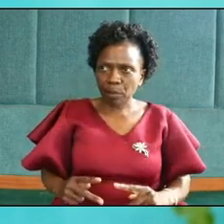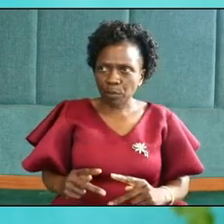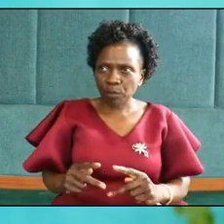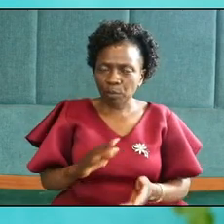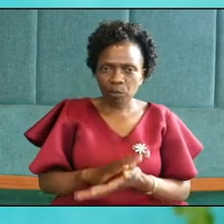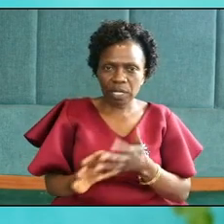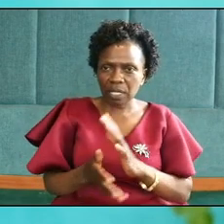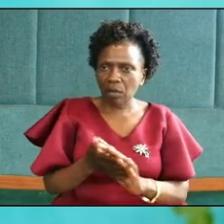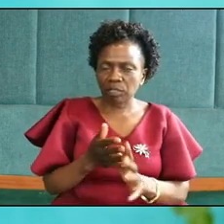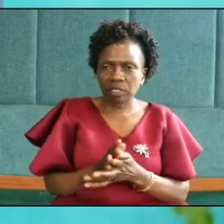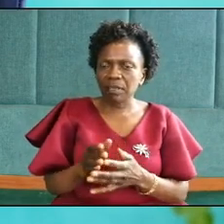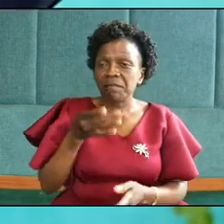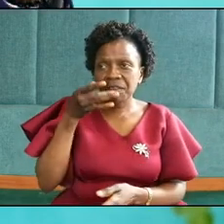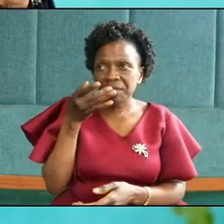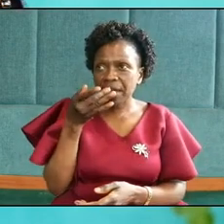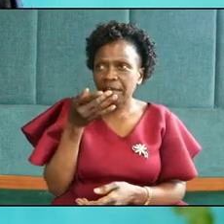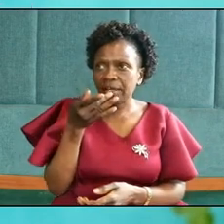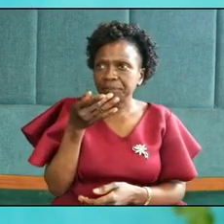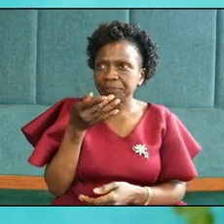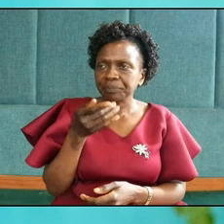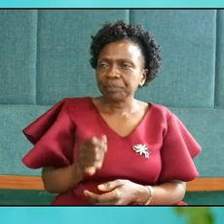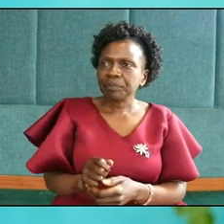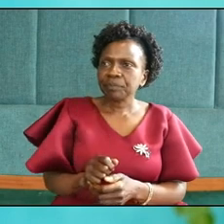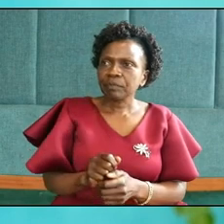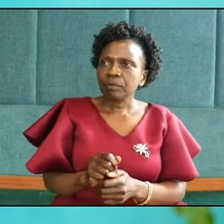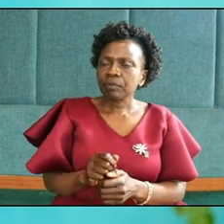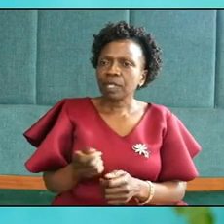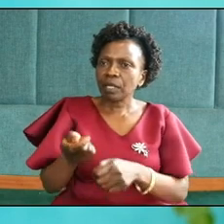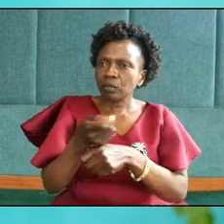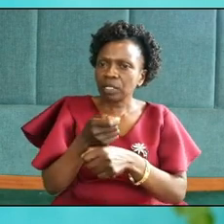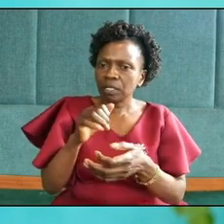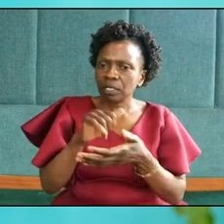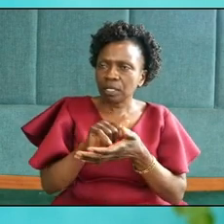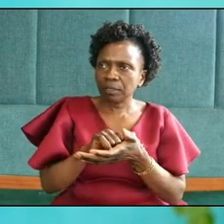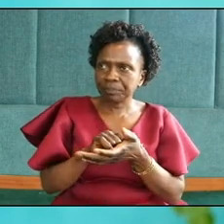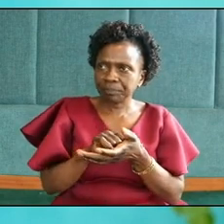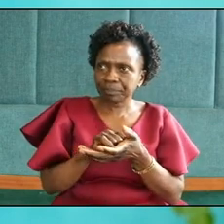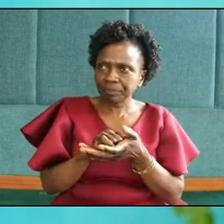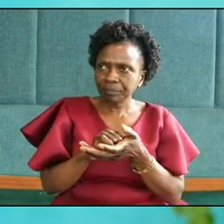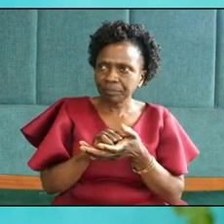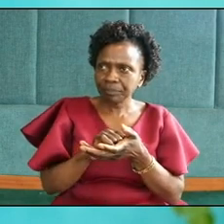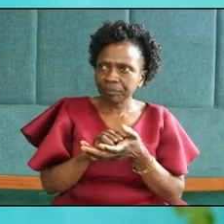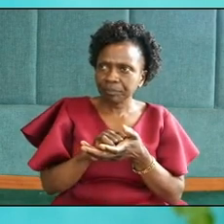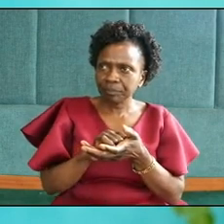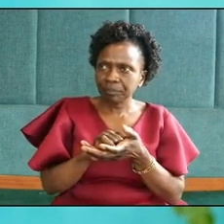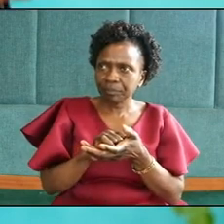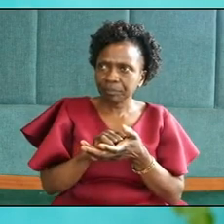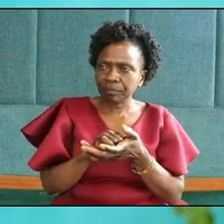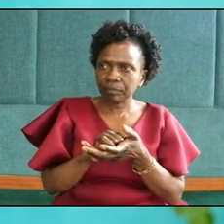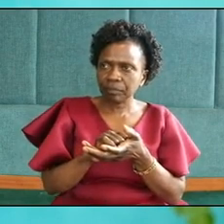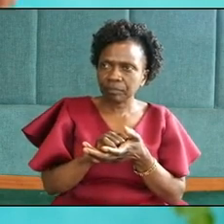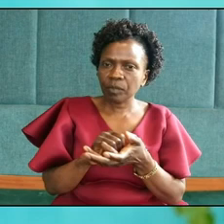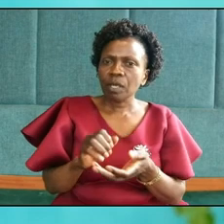without compromising. They are the moral and ethical advisors to the secular organization. We need chaplains, therefore, my dear